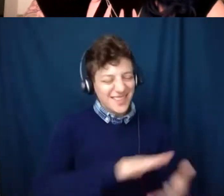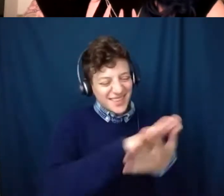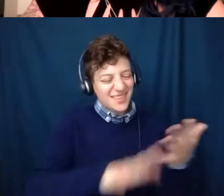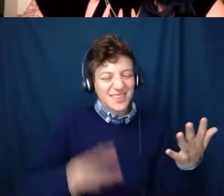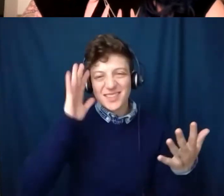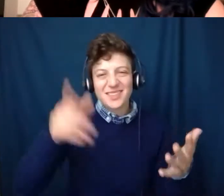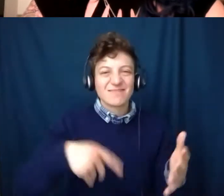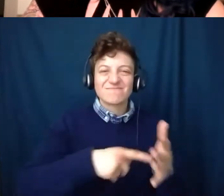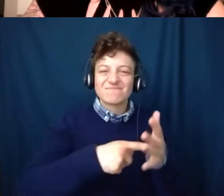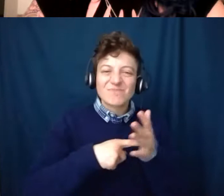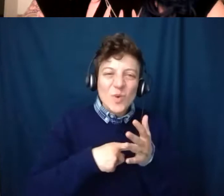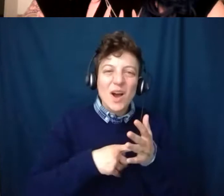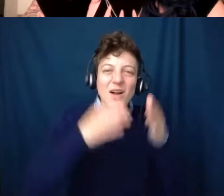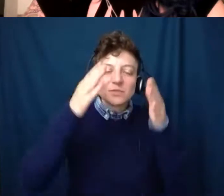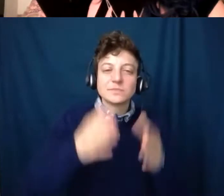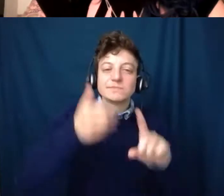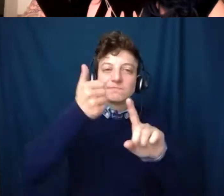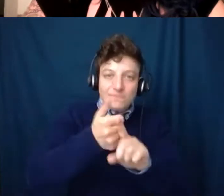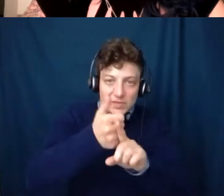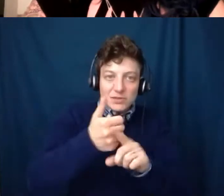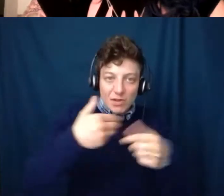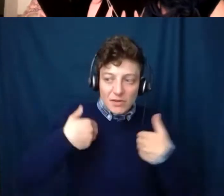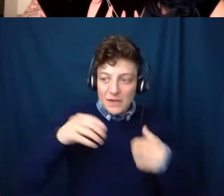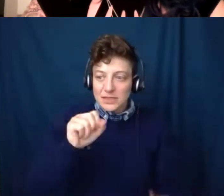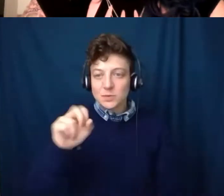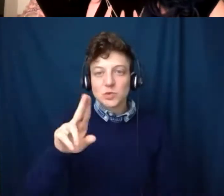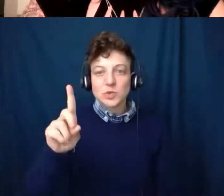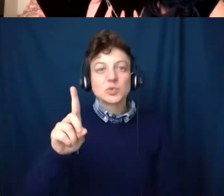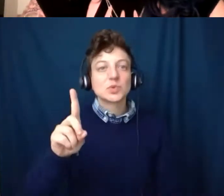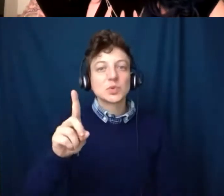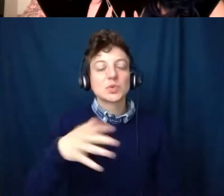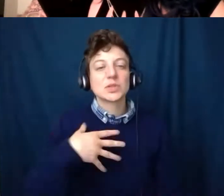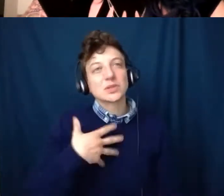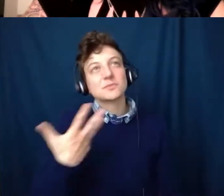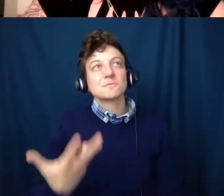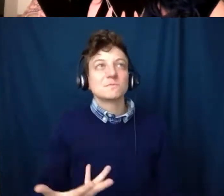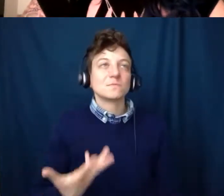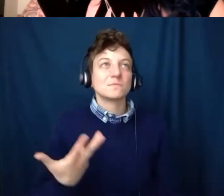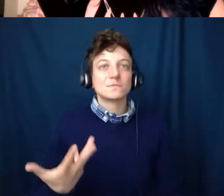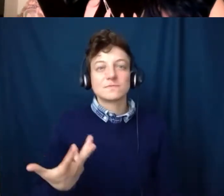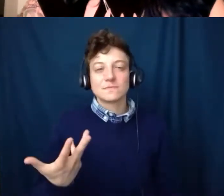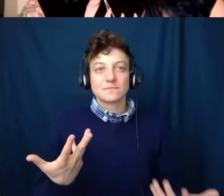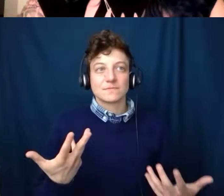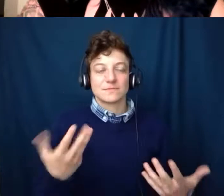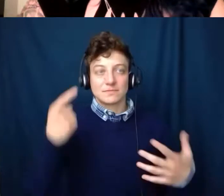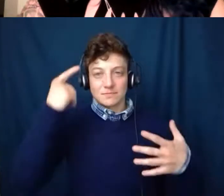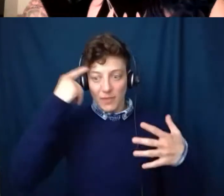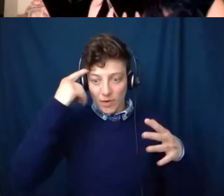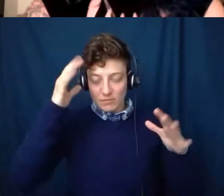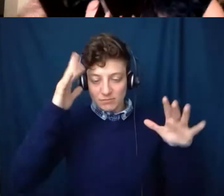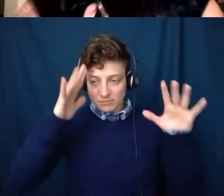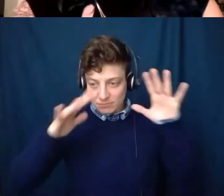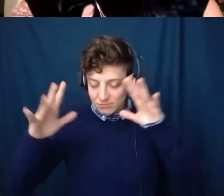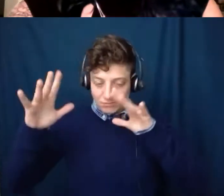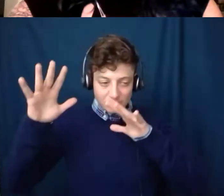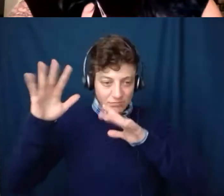require, the person with the substance use disorder to be in a certain, headspace and, readiness